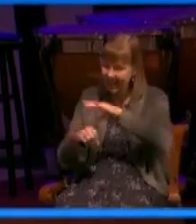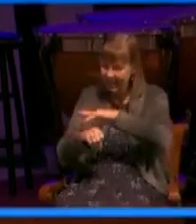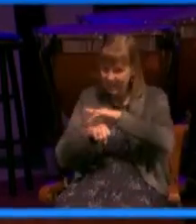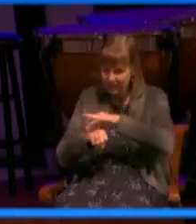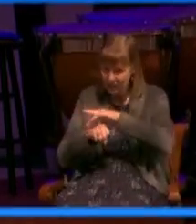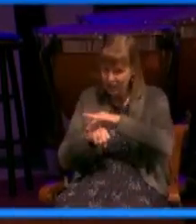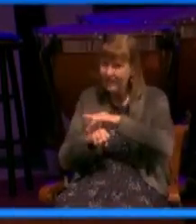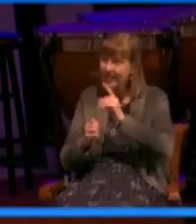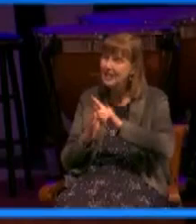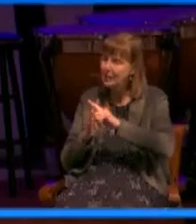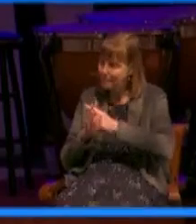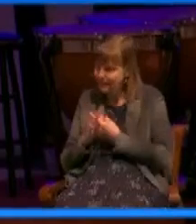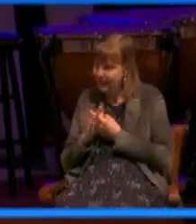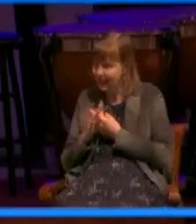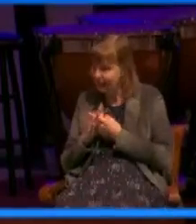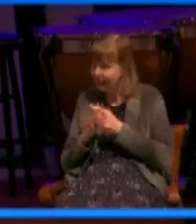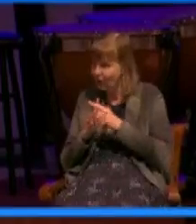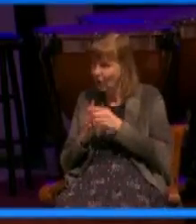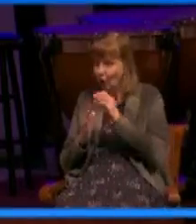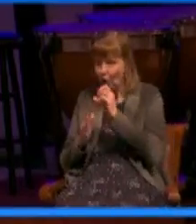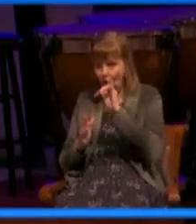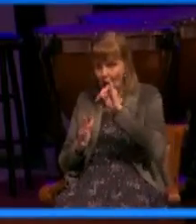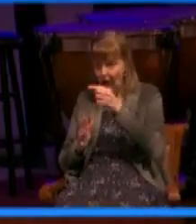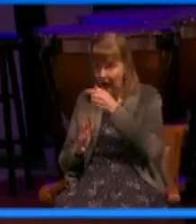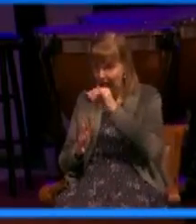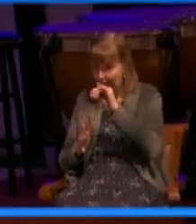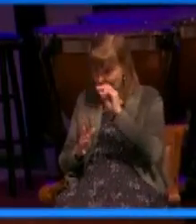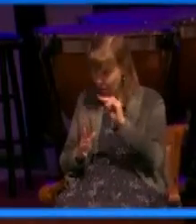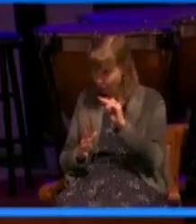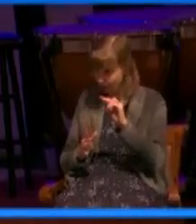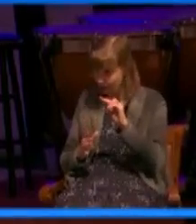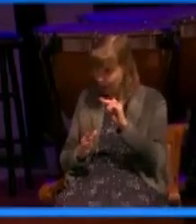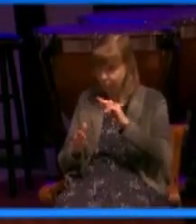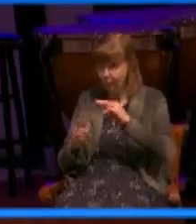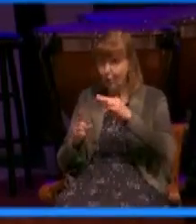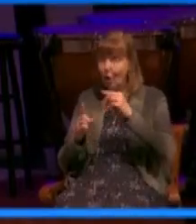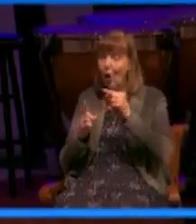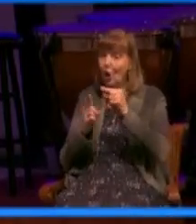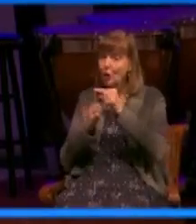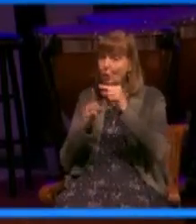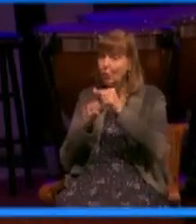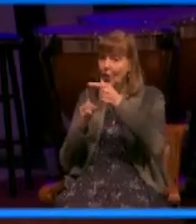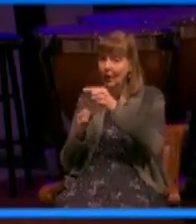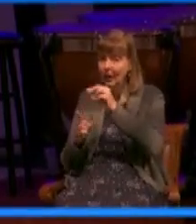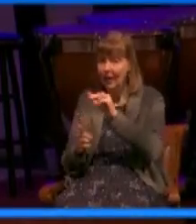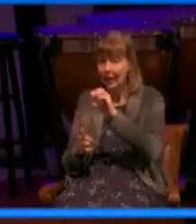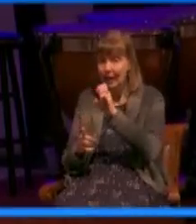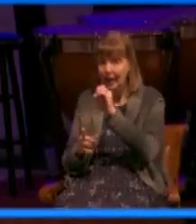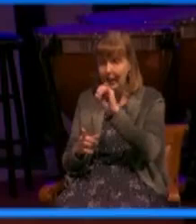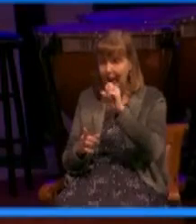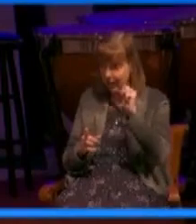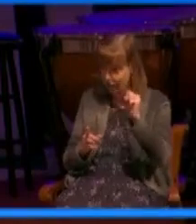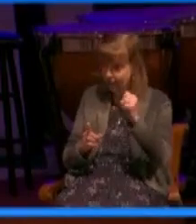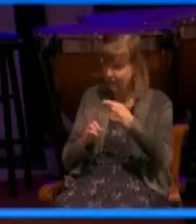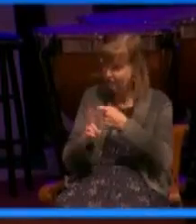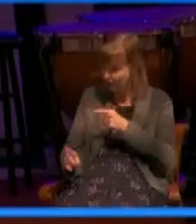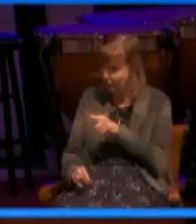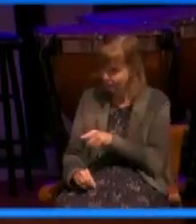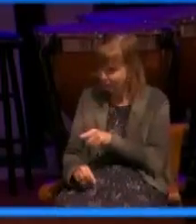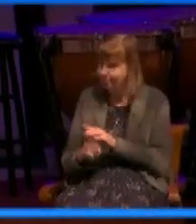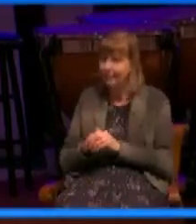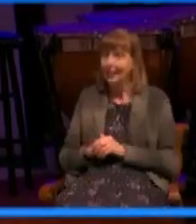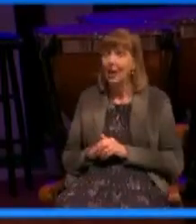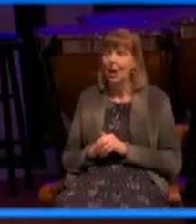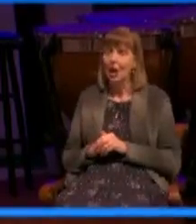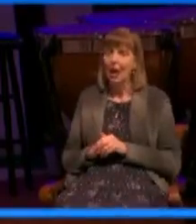is origin. That's where we get the word Genesis from. This whole book is telling us about the beginning of the world,